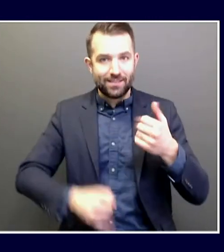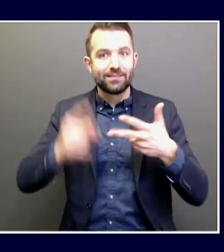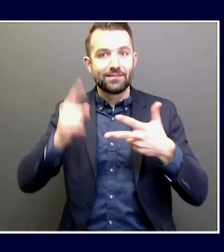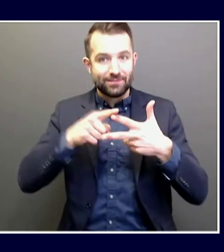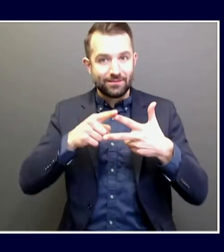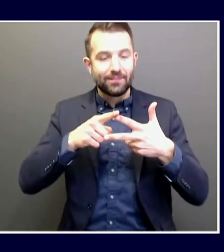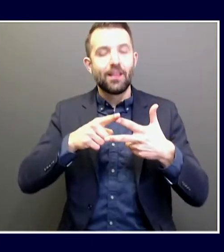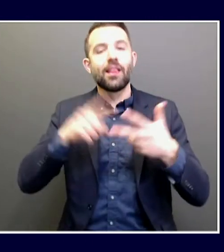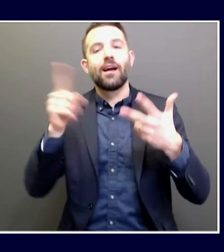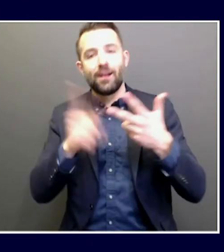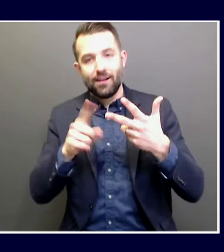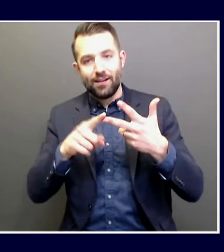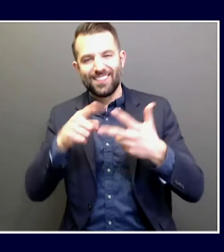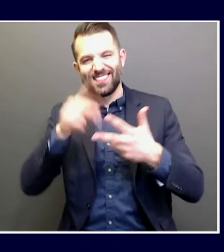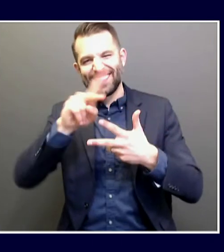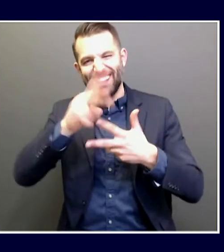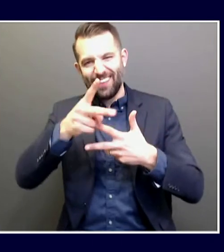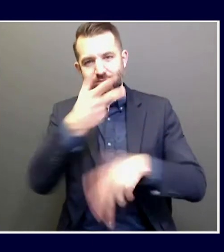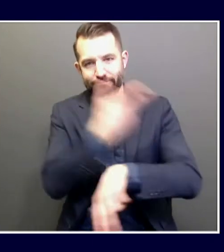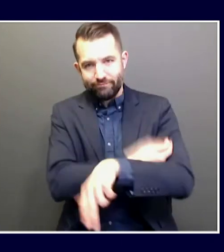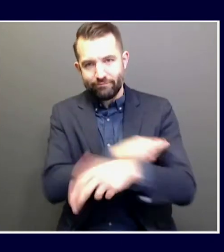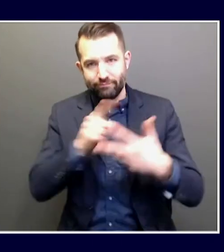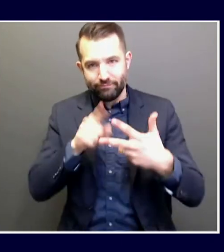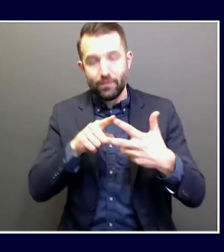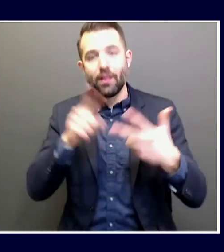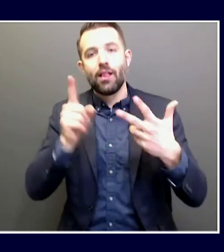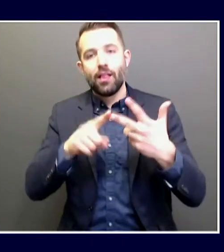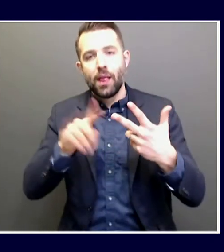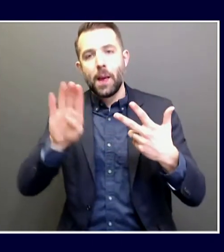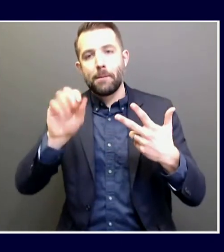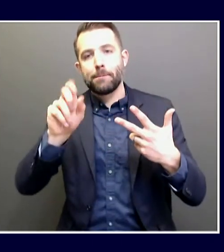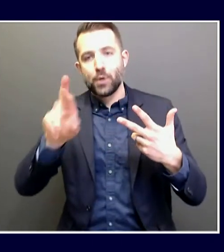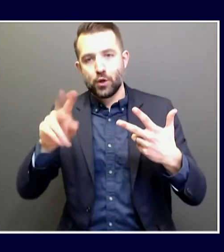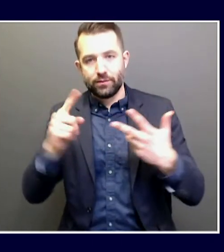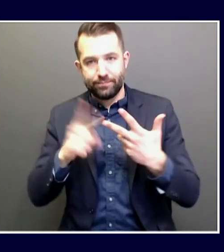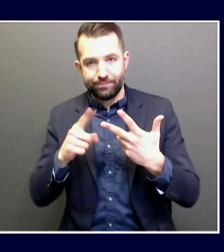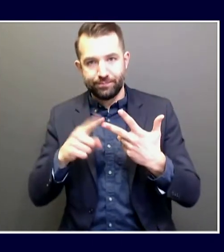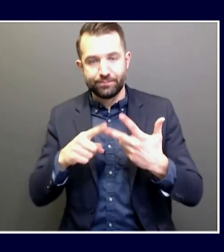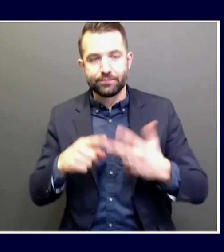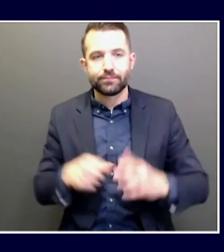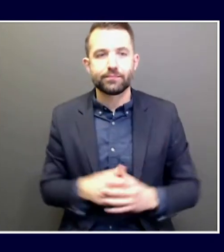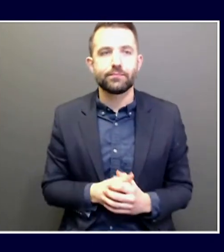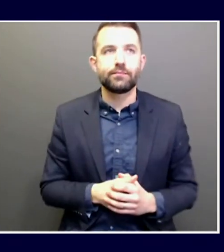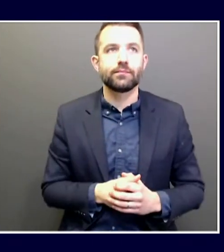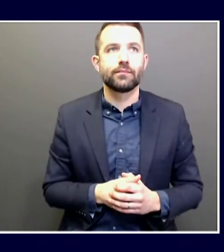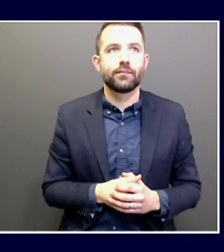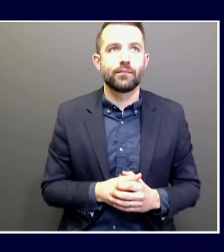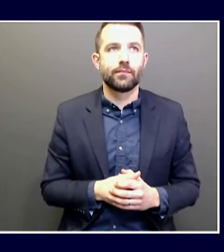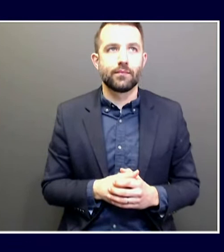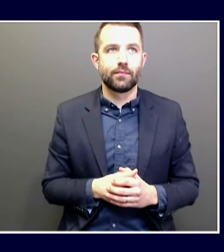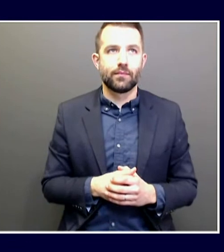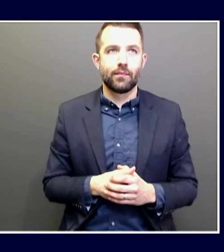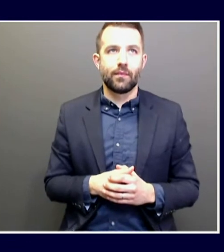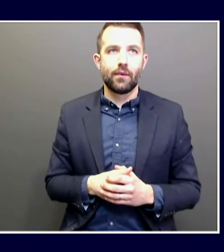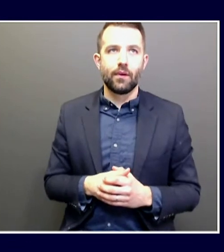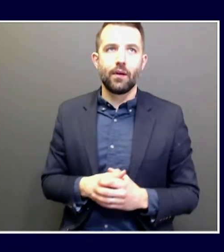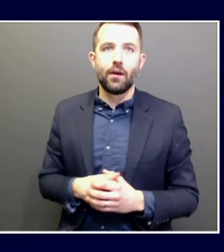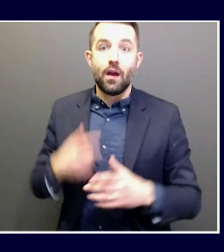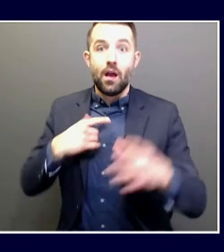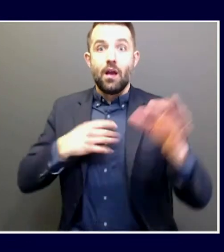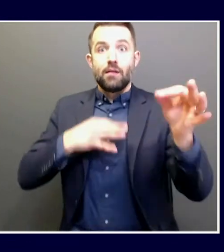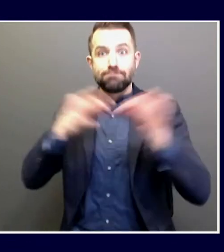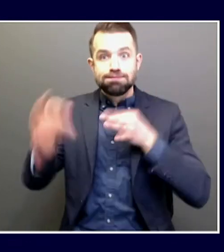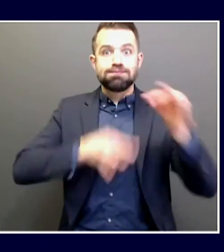second/final dose plus booster. Joe, that is, I can't tell you the number of times I had to go over that with my